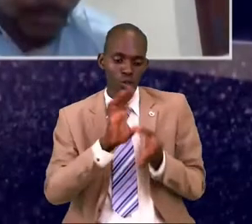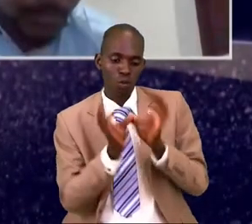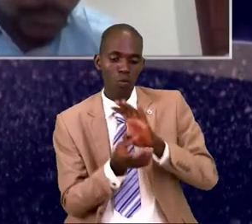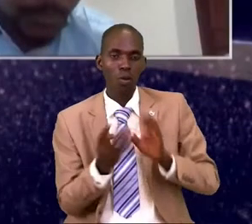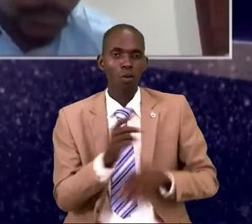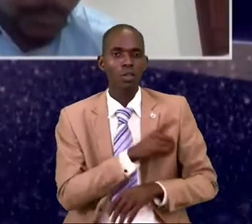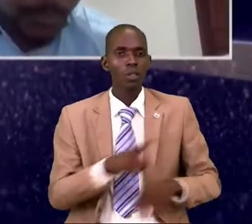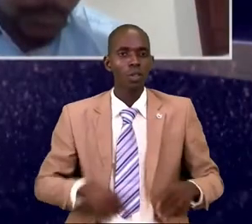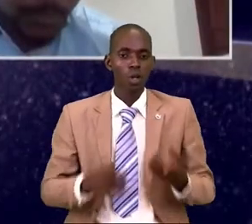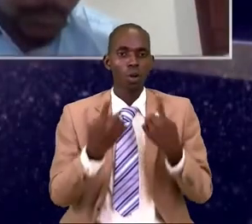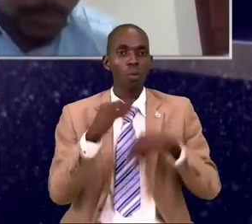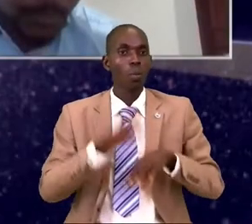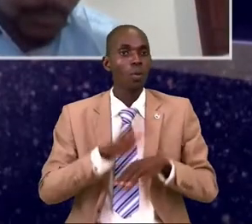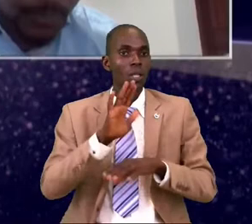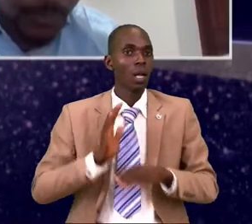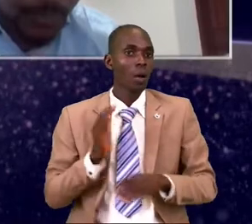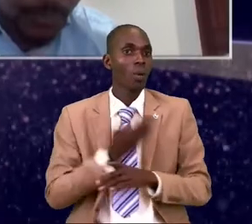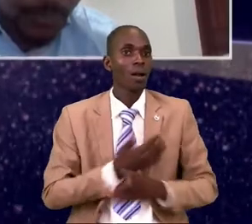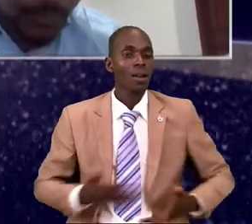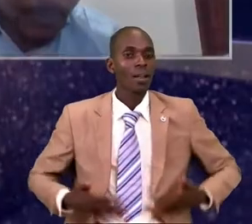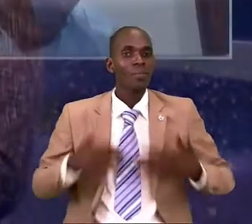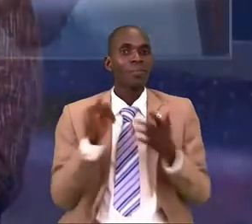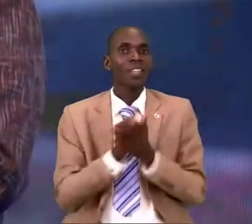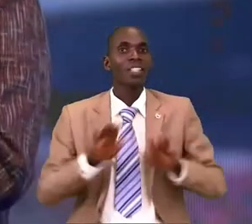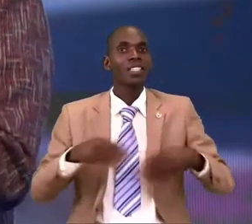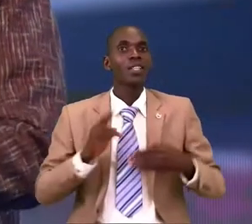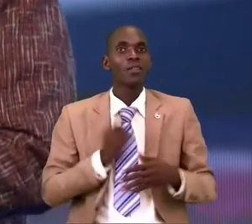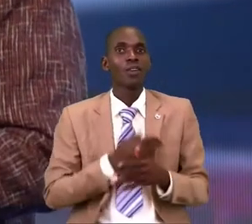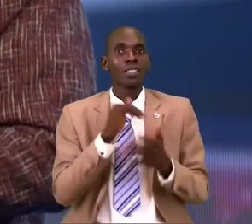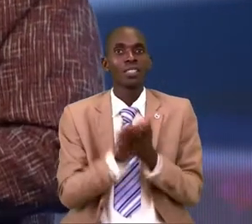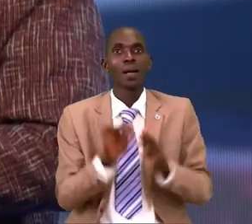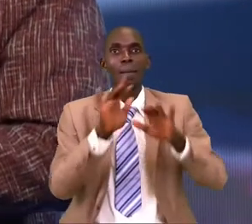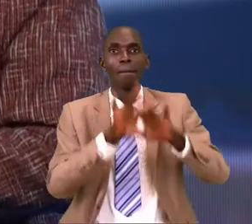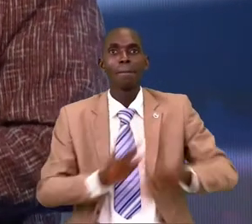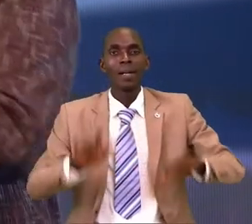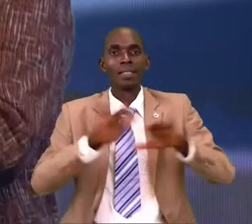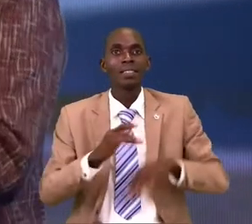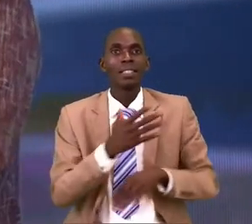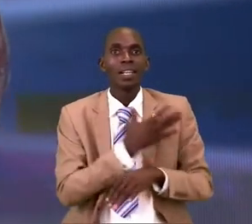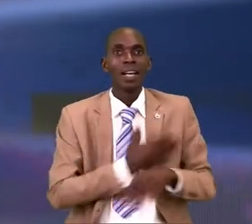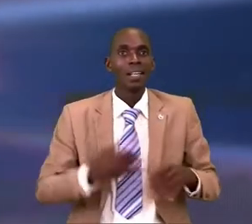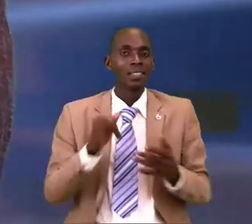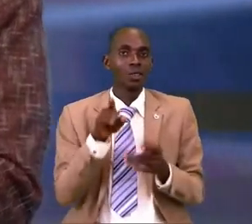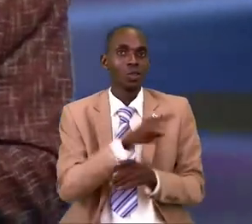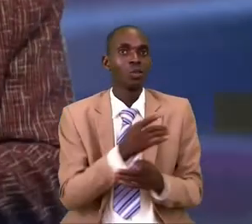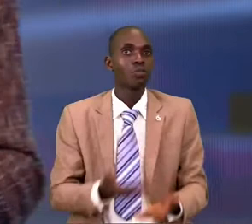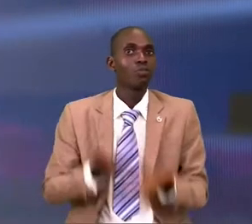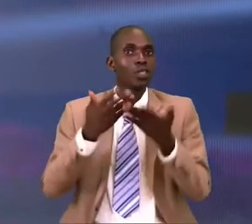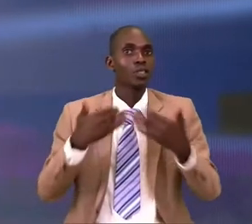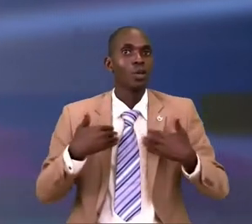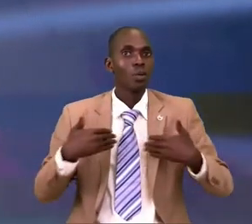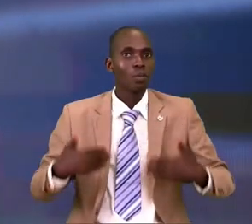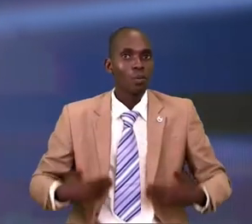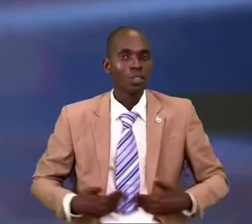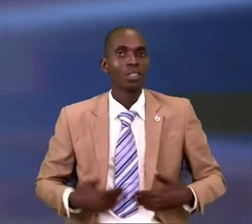body a living sacrifice, holy, acceptable unto God, which is your reasonable service. And then in verse